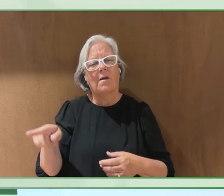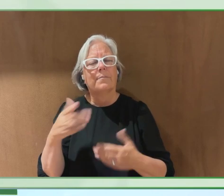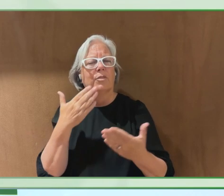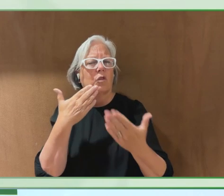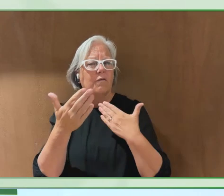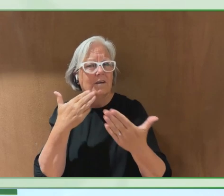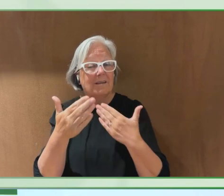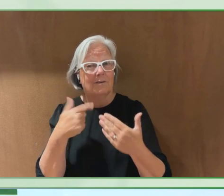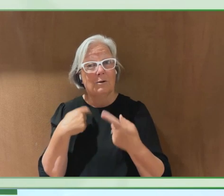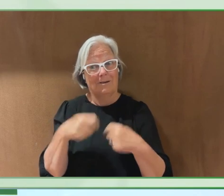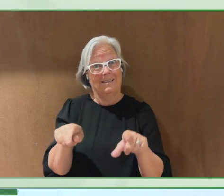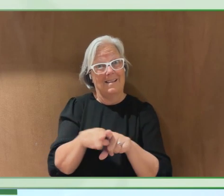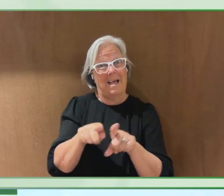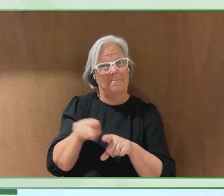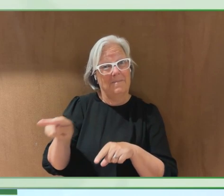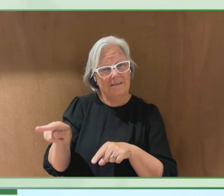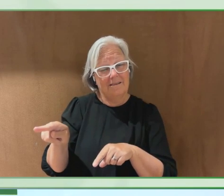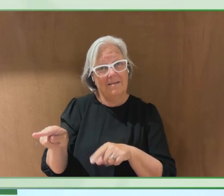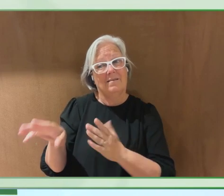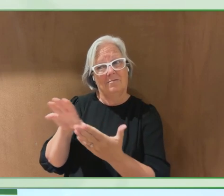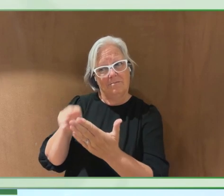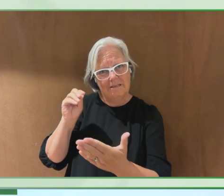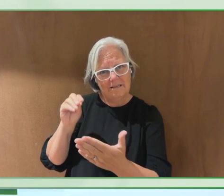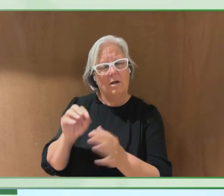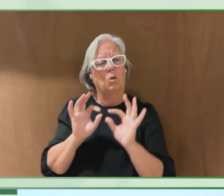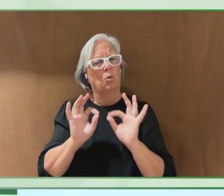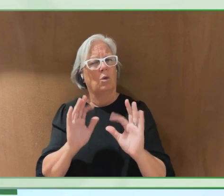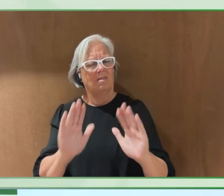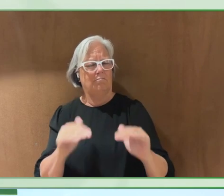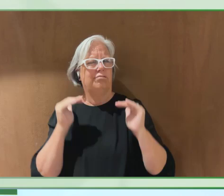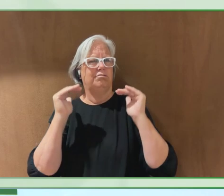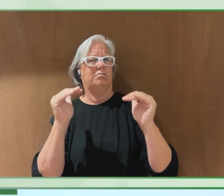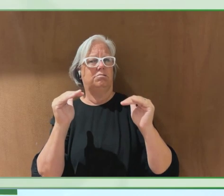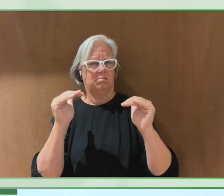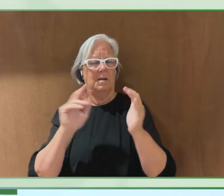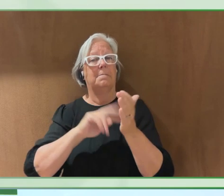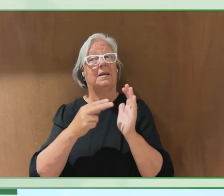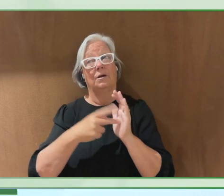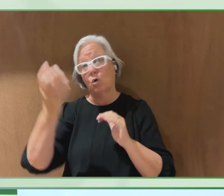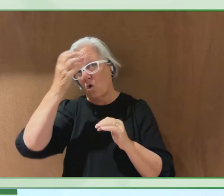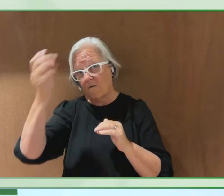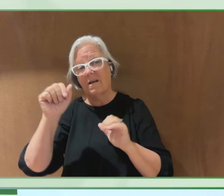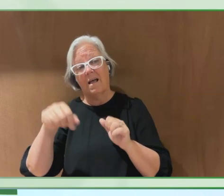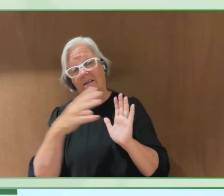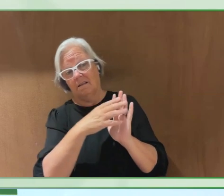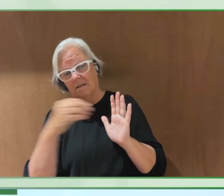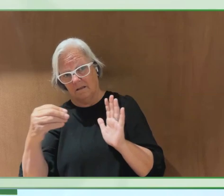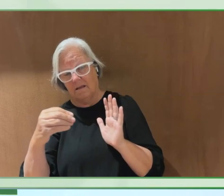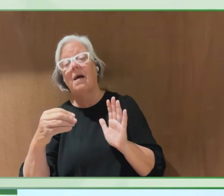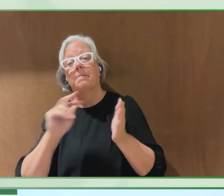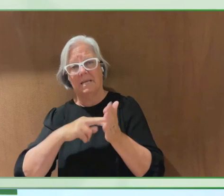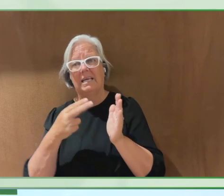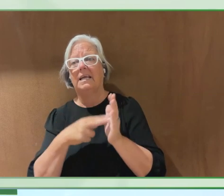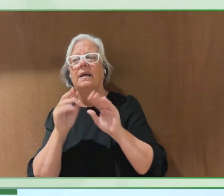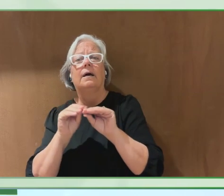that because we try to create these models of excellence that the government can emulate so they can scale those models up. So build the capacity